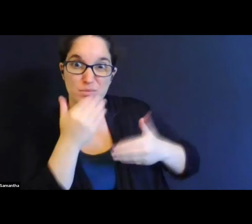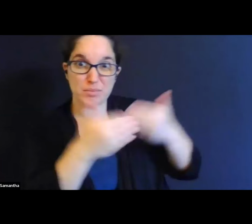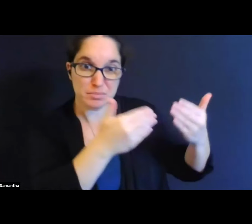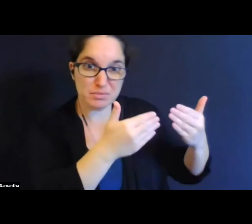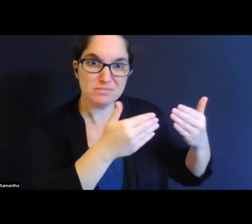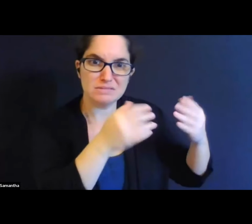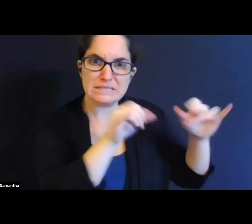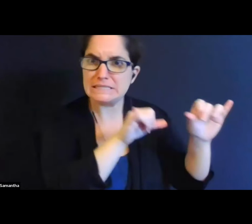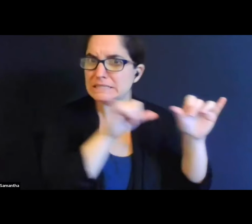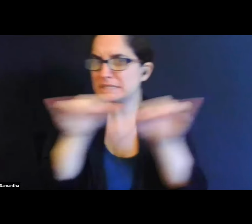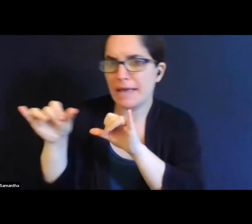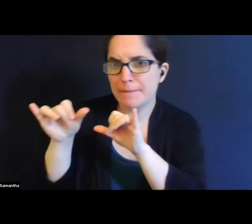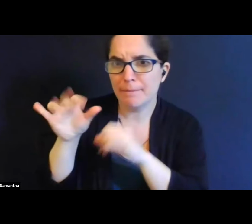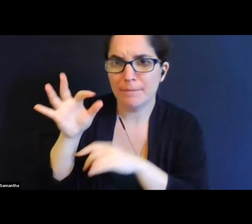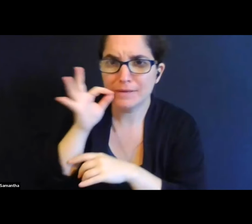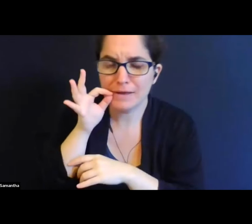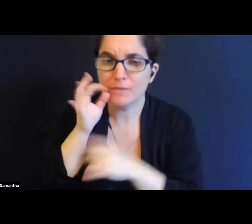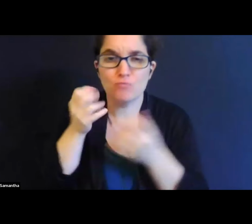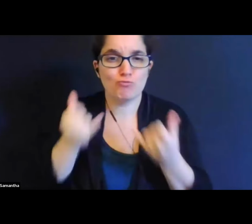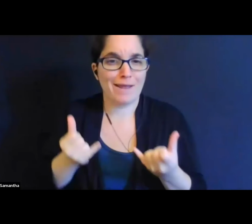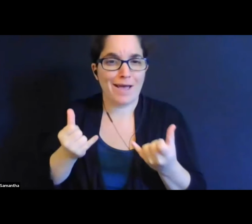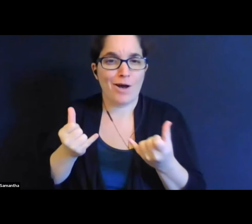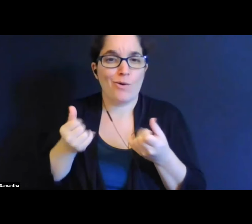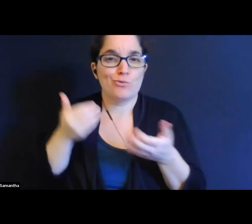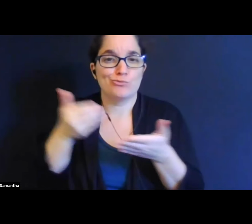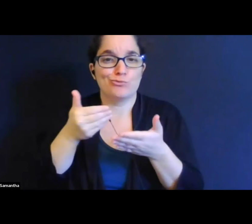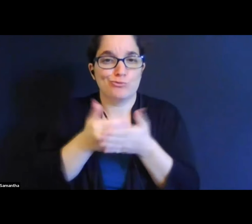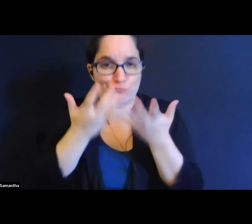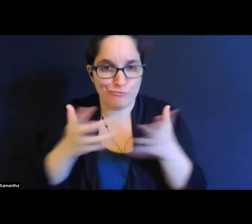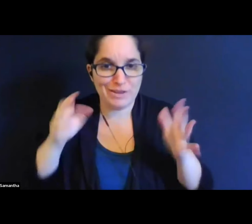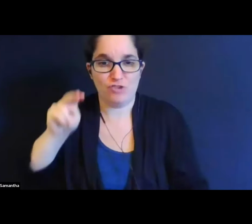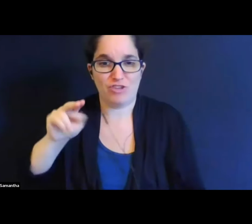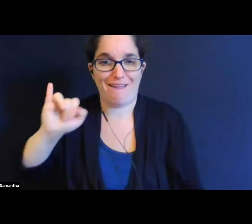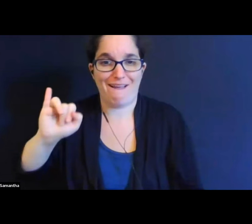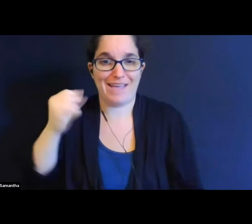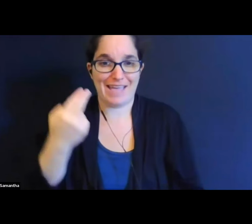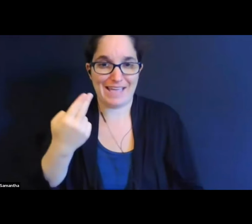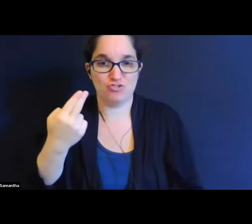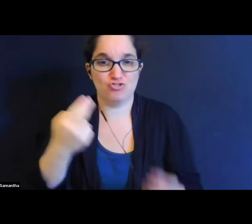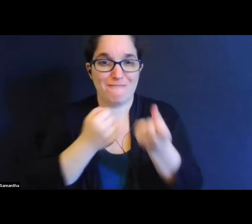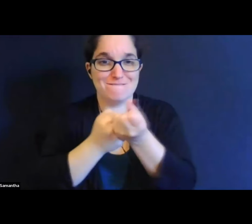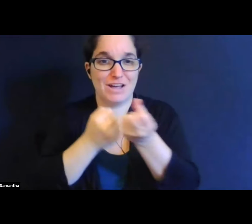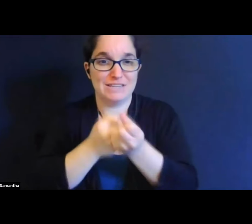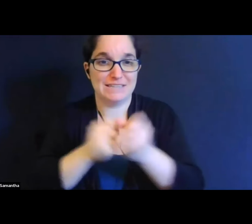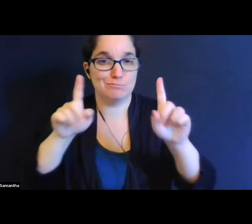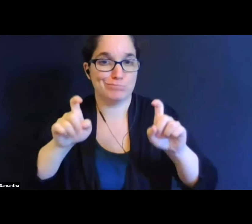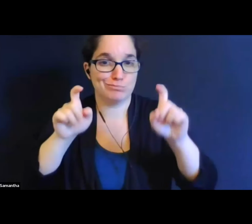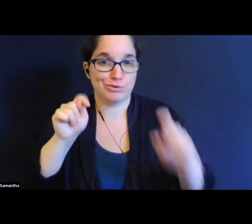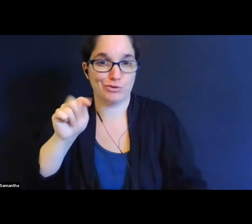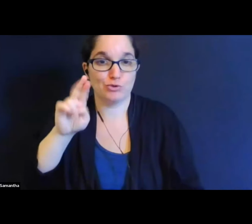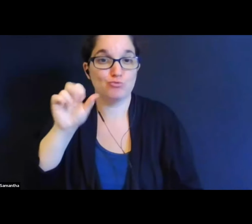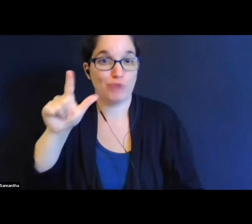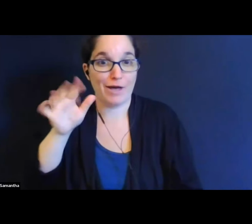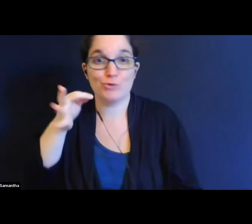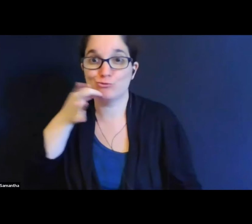in the middle of completing an NIH funded trial on the cannabis curriculum that we should have some preliminary data out pretty soon